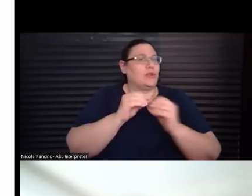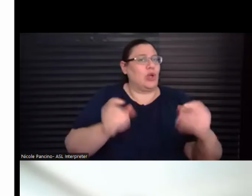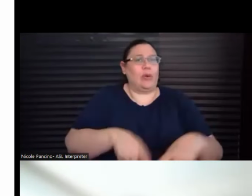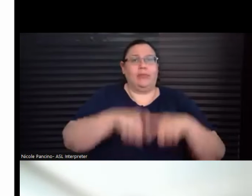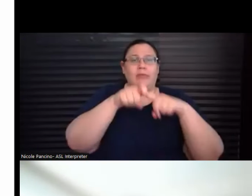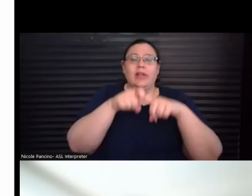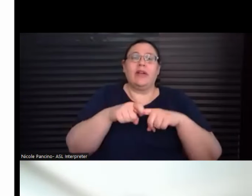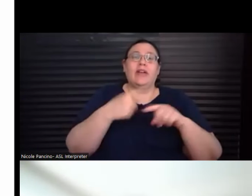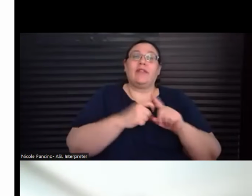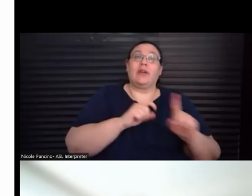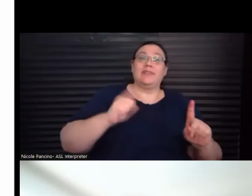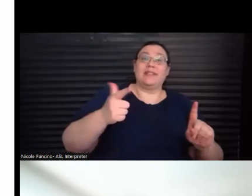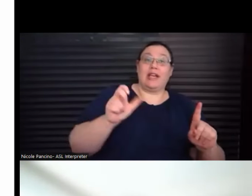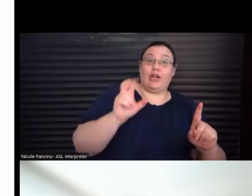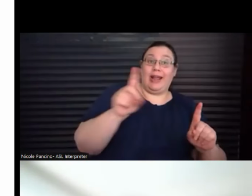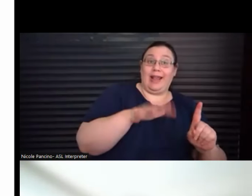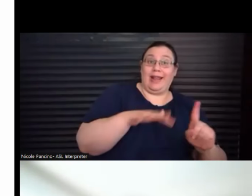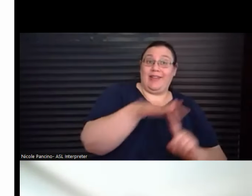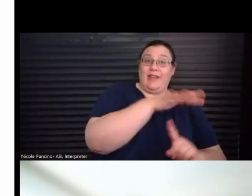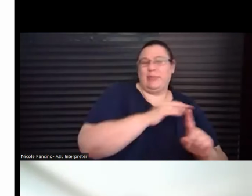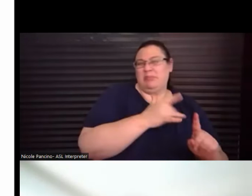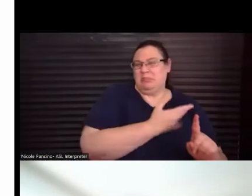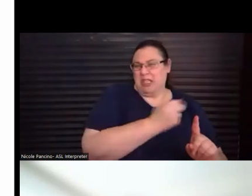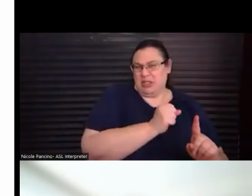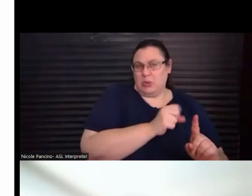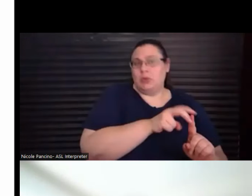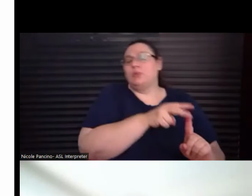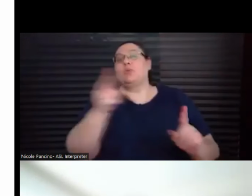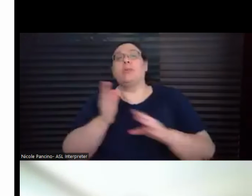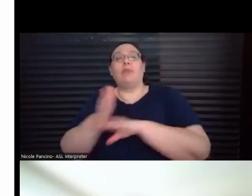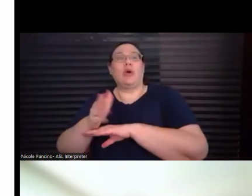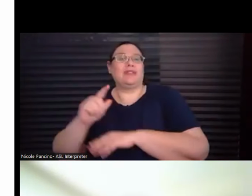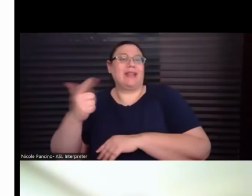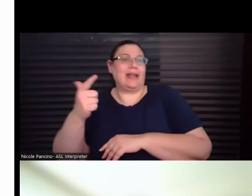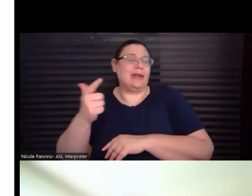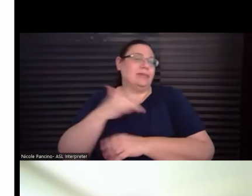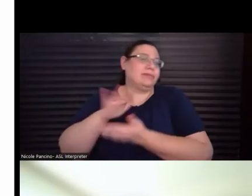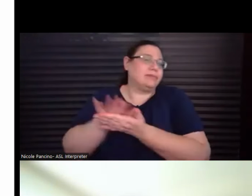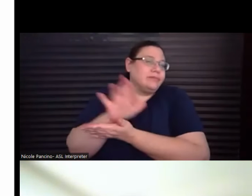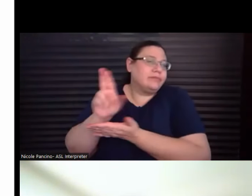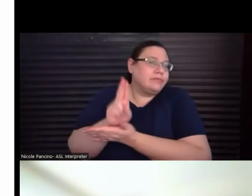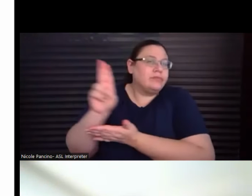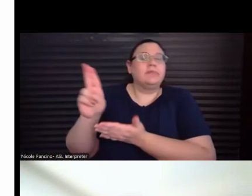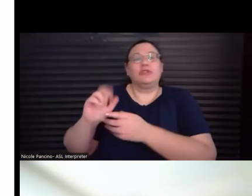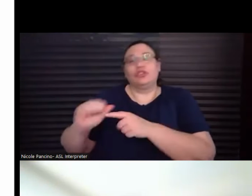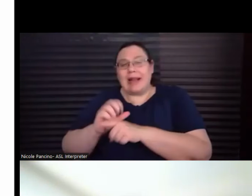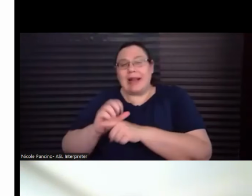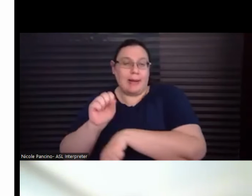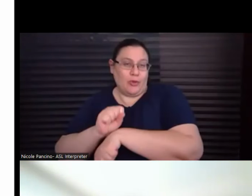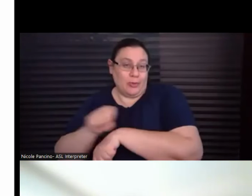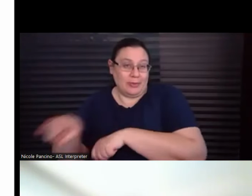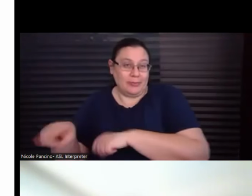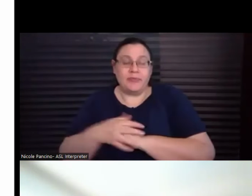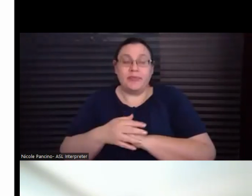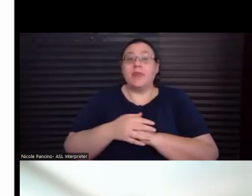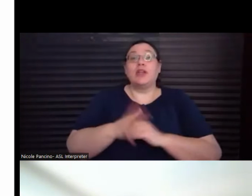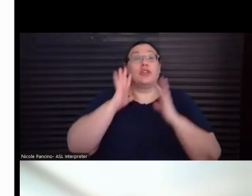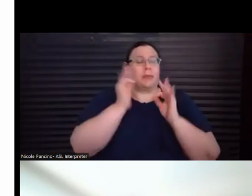secondary education environment to post-secondary education, training, and employment. To determine a person's